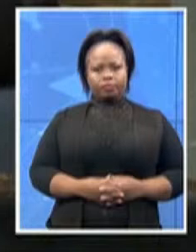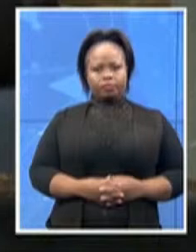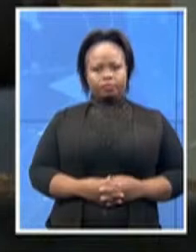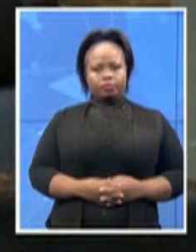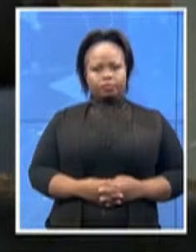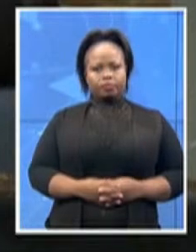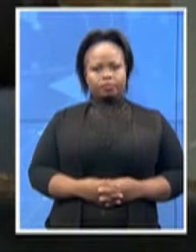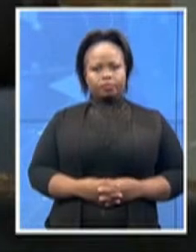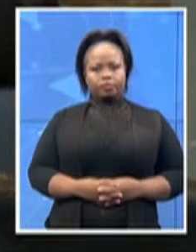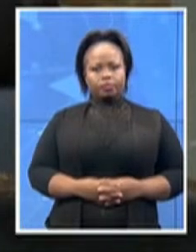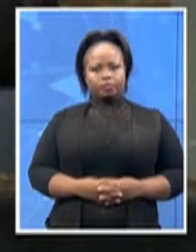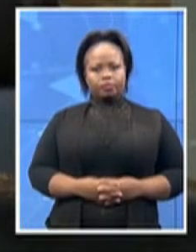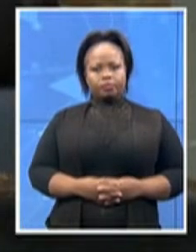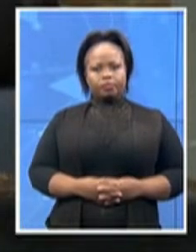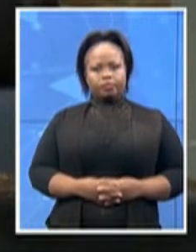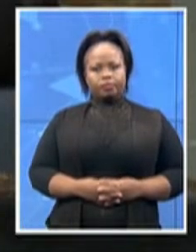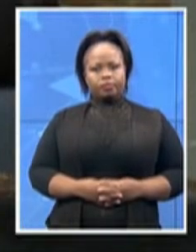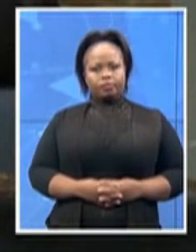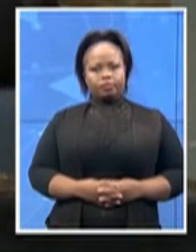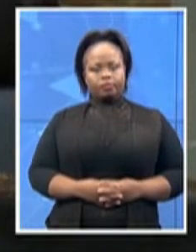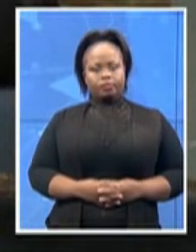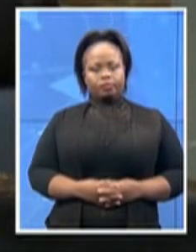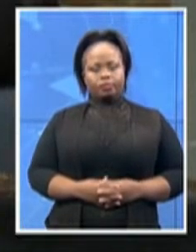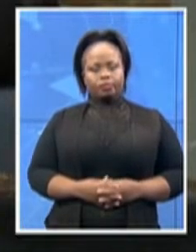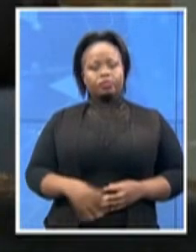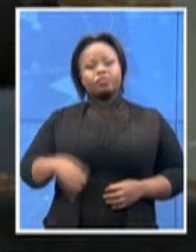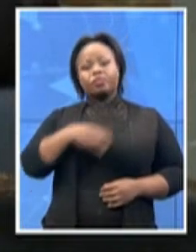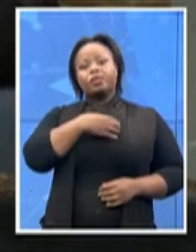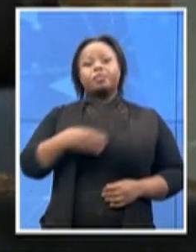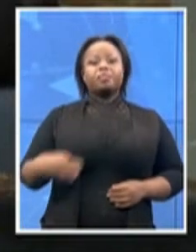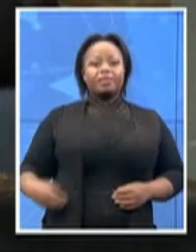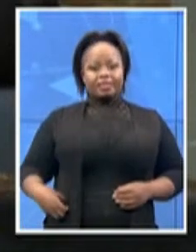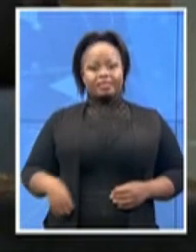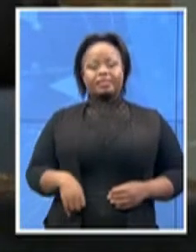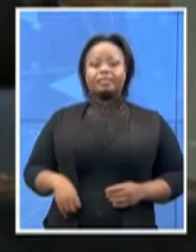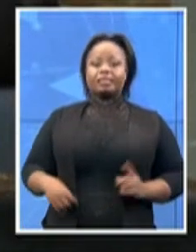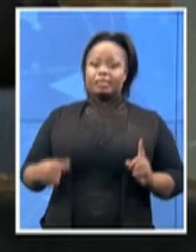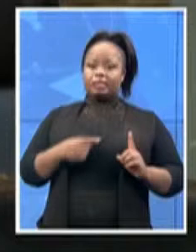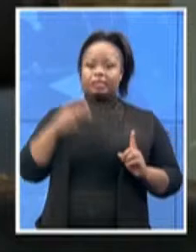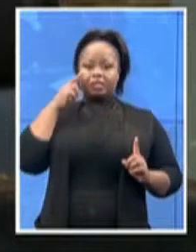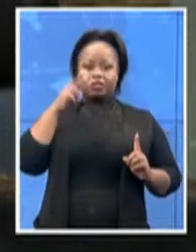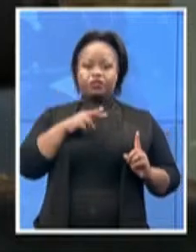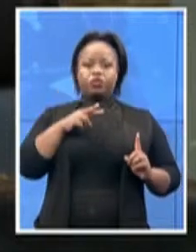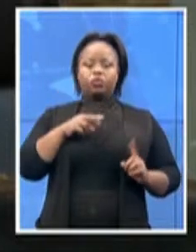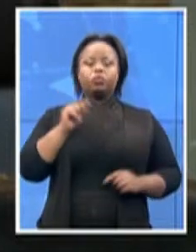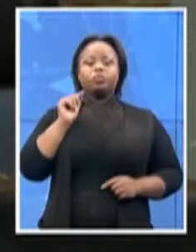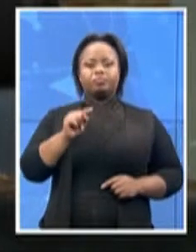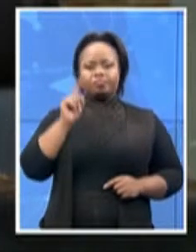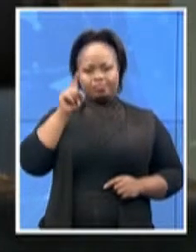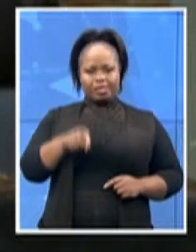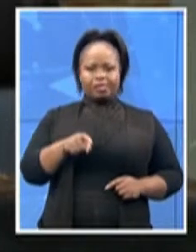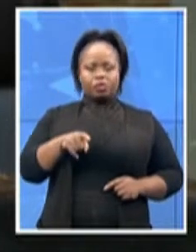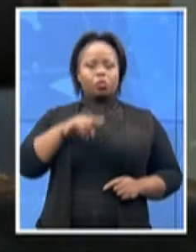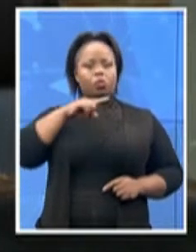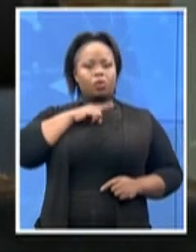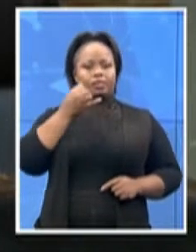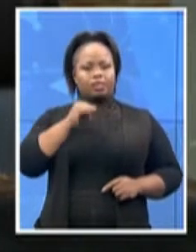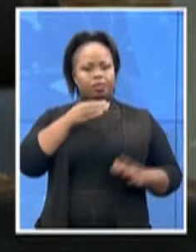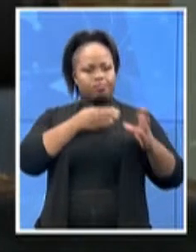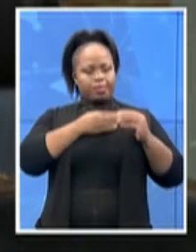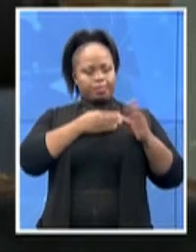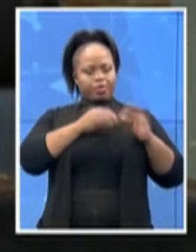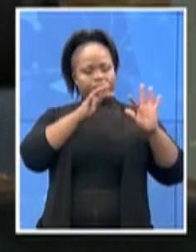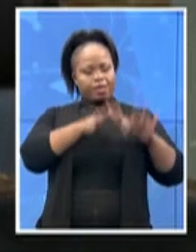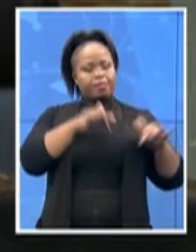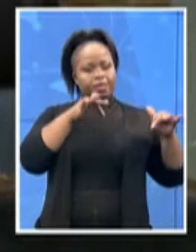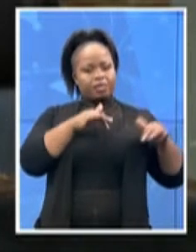The President should, in his view, while still a Member of Parliament and Deputy President, have